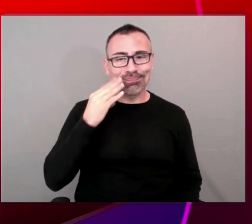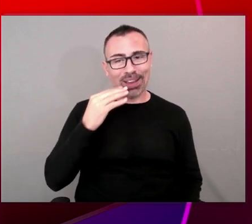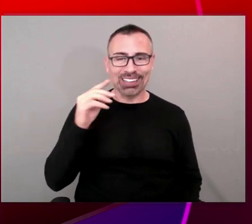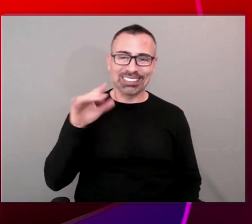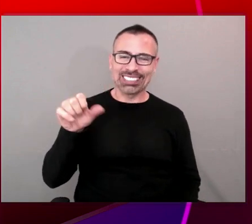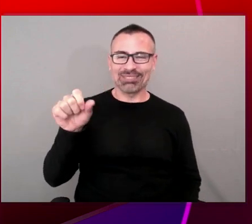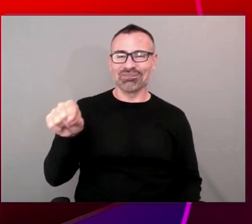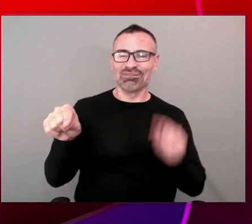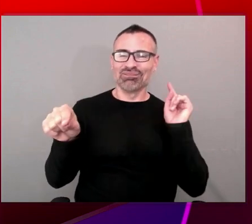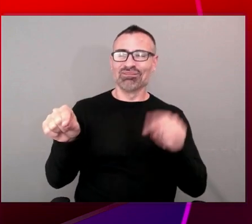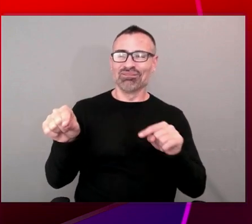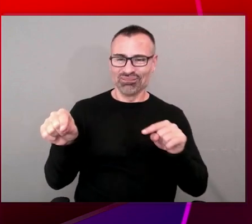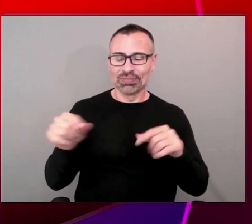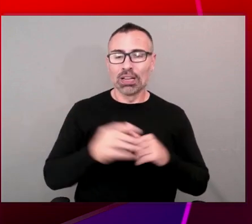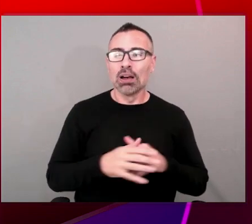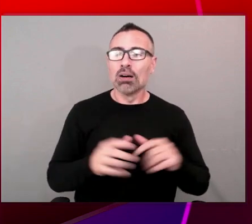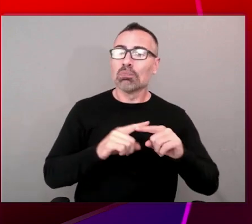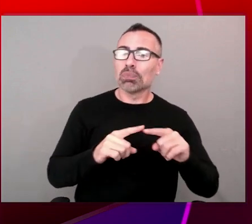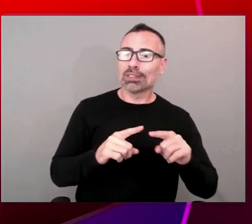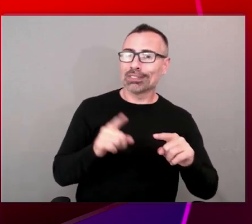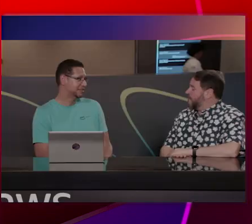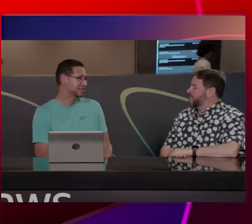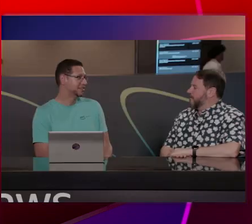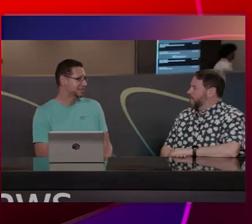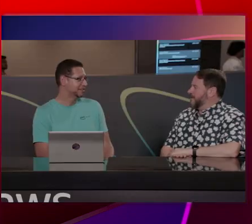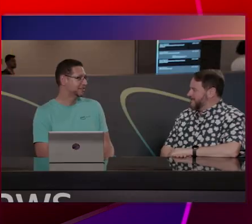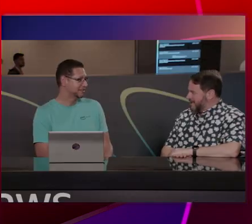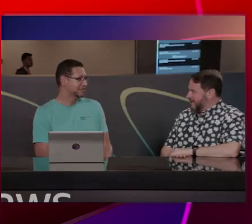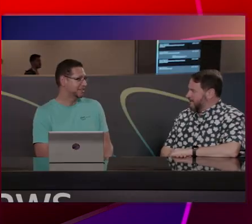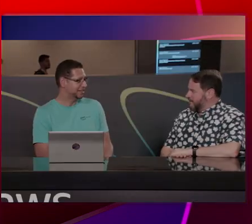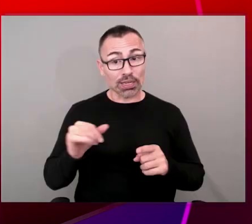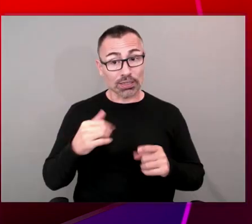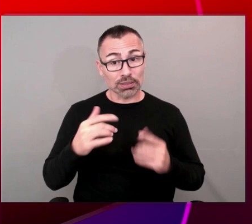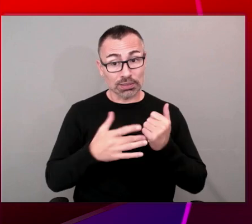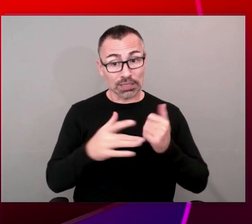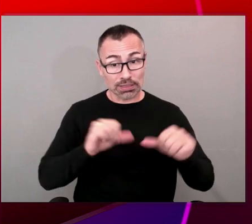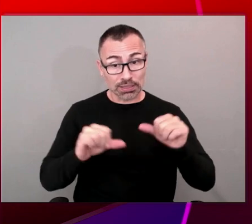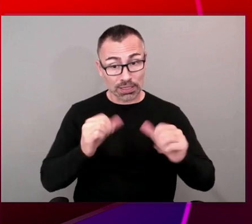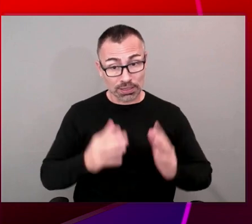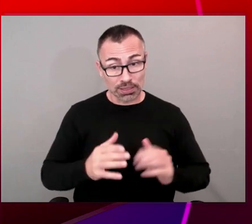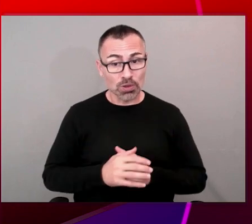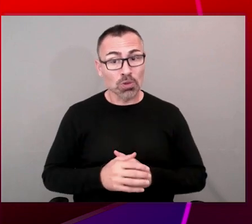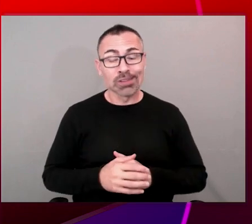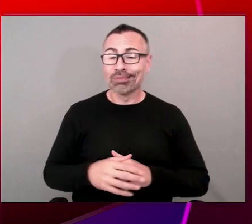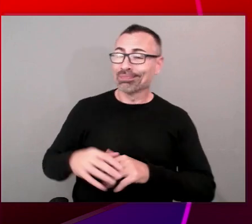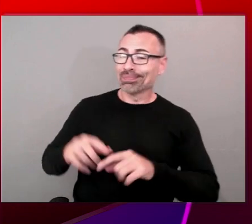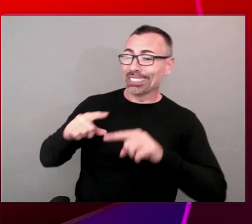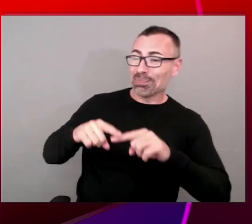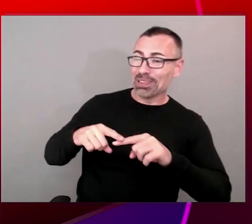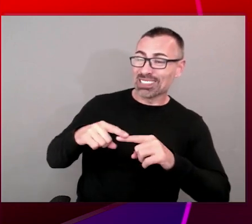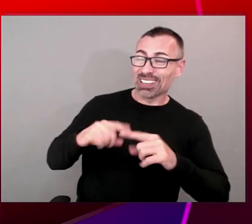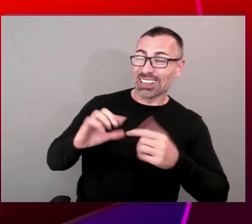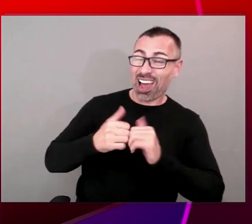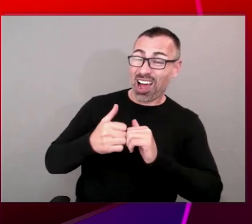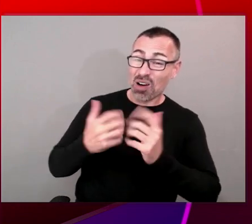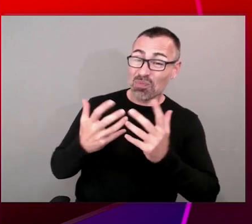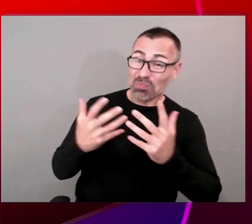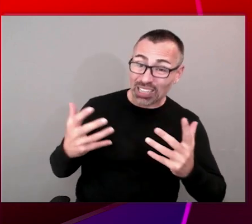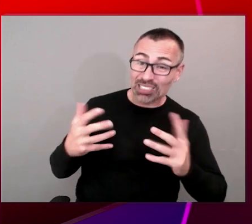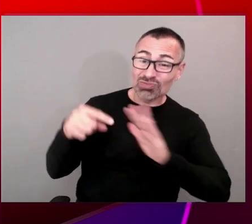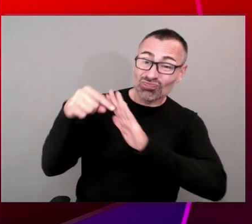almost like a tech scientist. Well, it depends on how far you want to dig, right? I firmly believe that in our industry